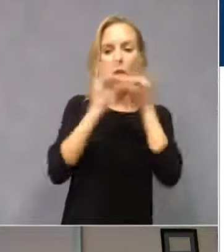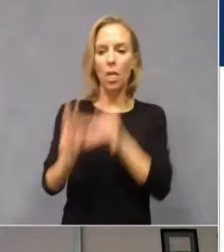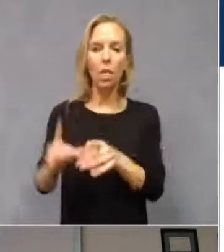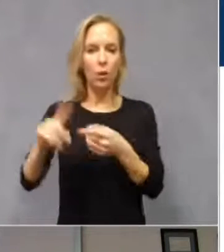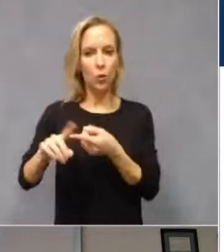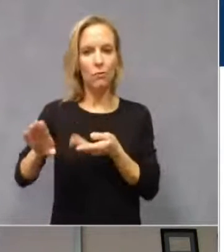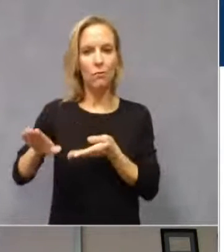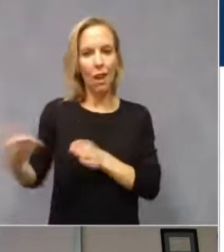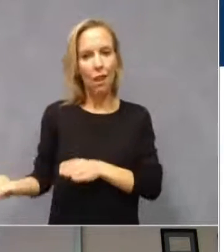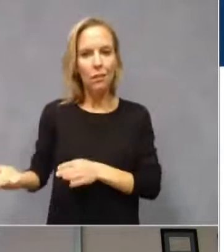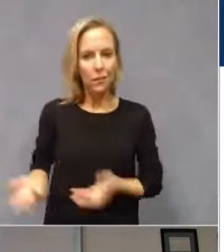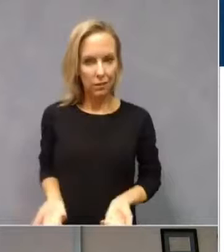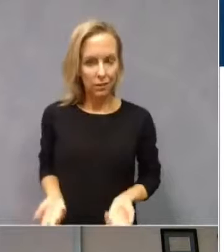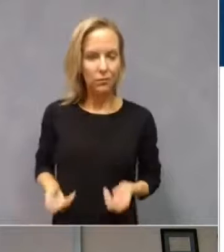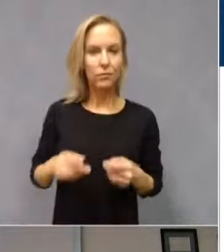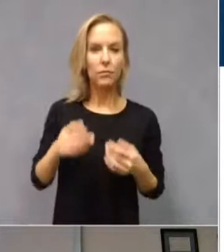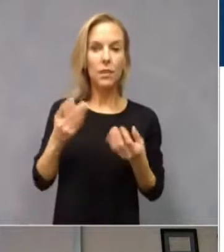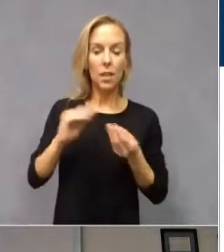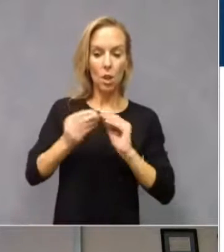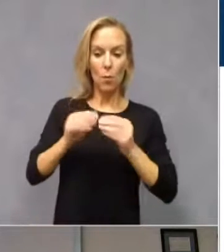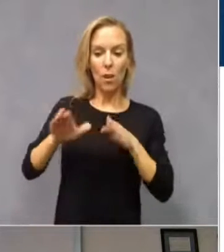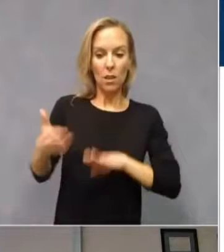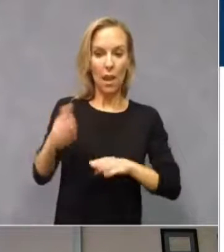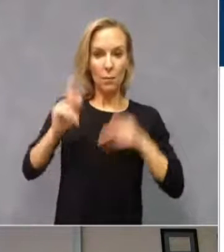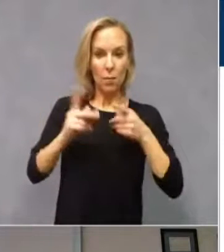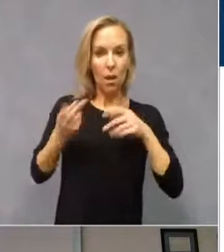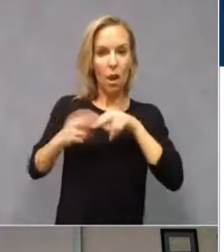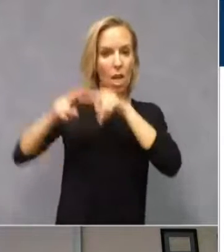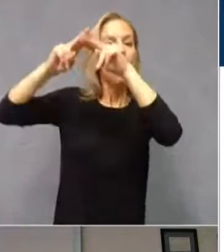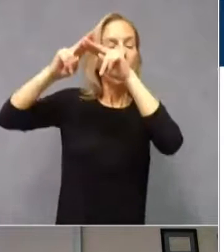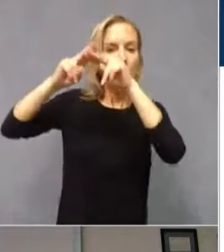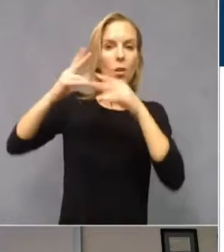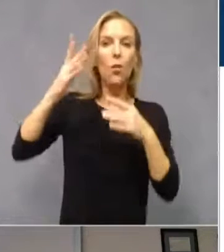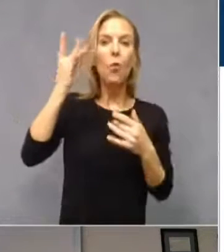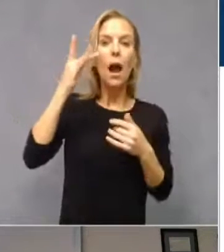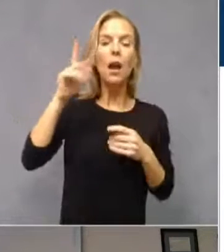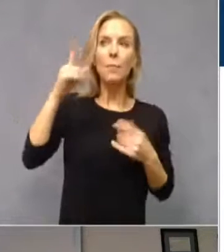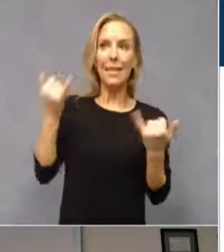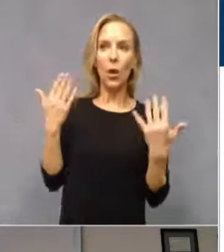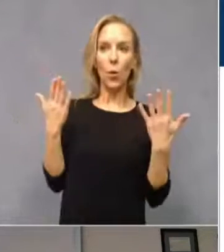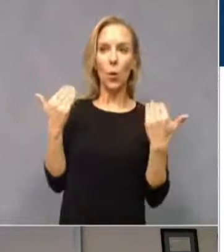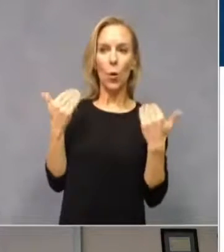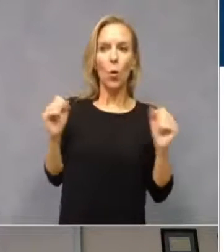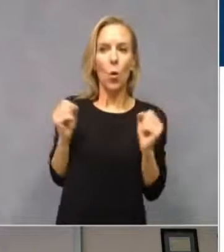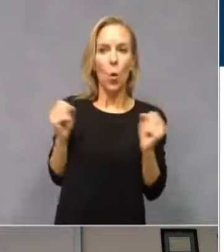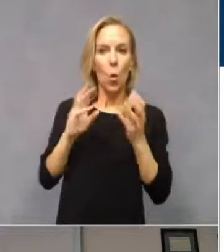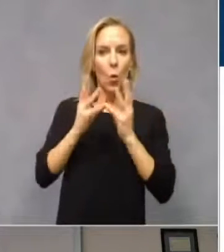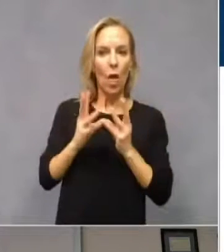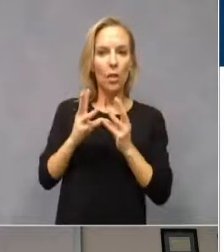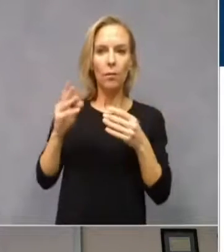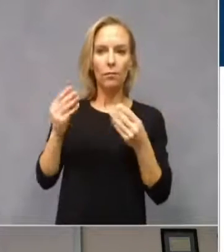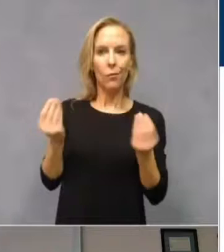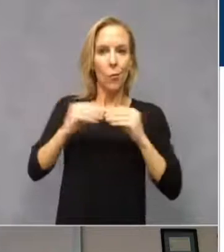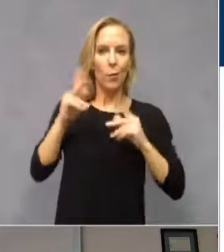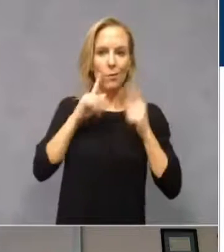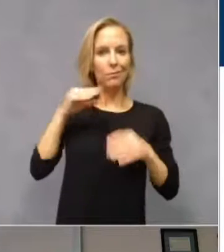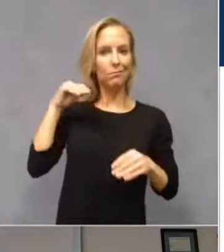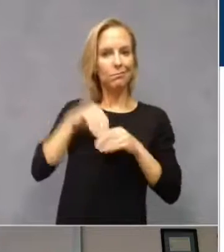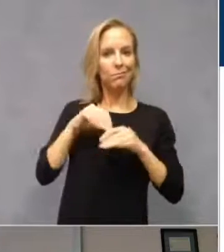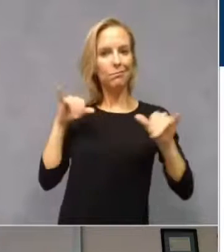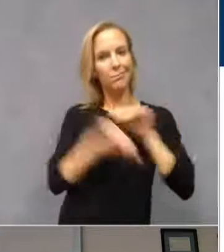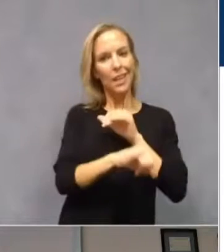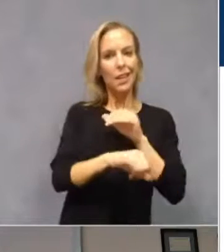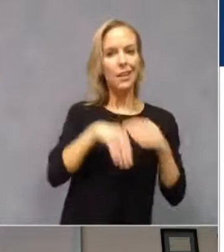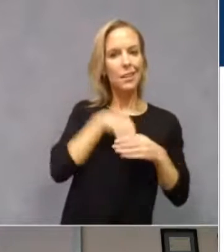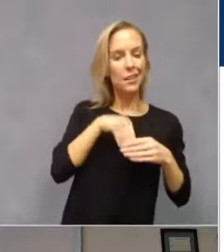country, particularly as the cooler weather drives people indoors, that any gathering indoors without